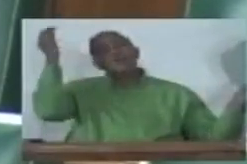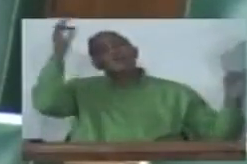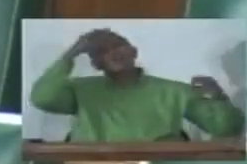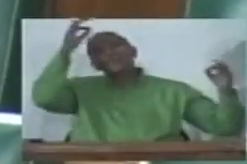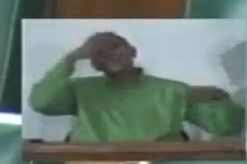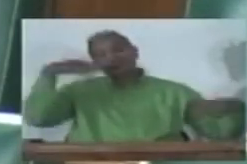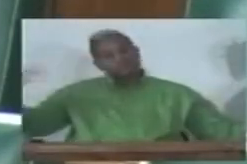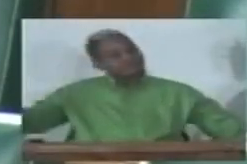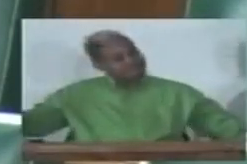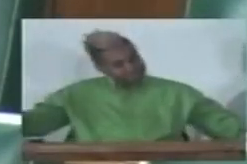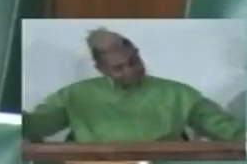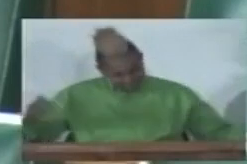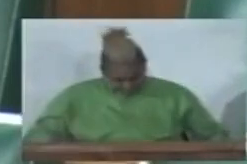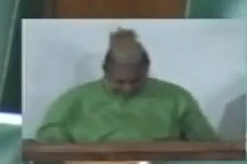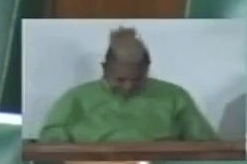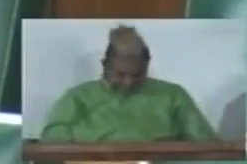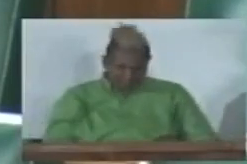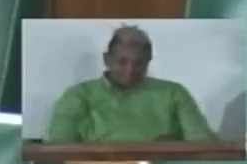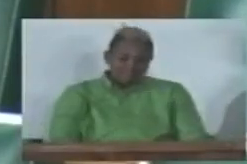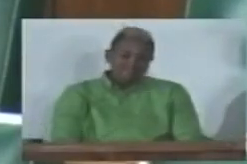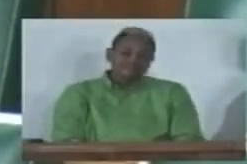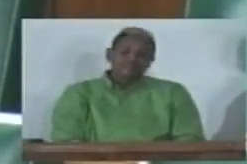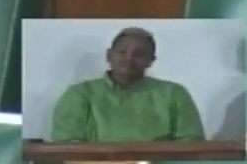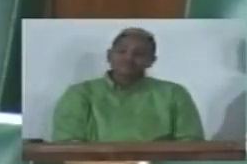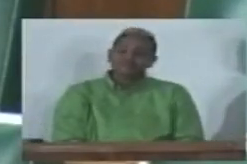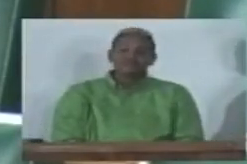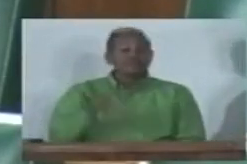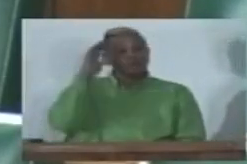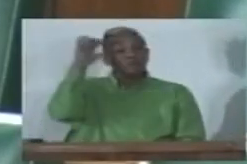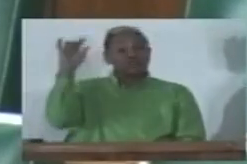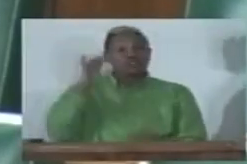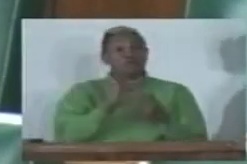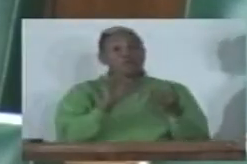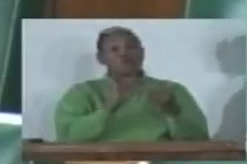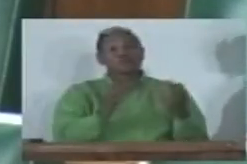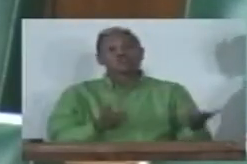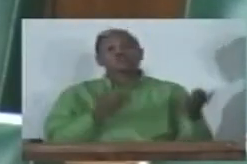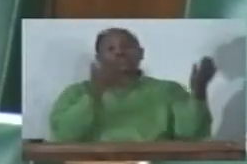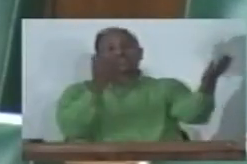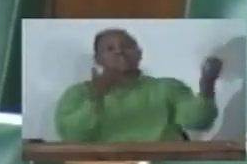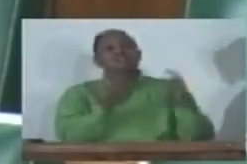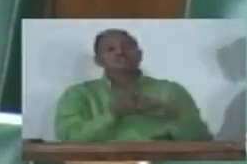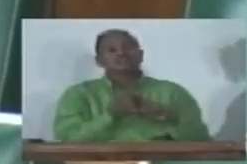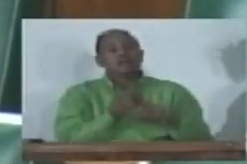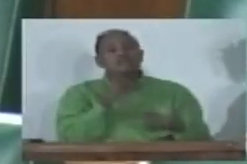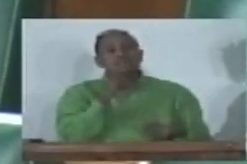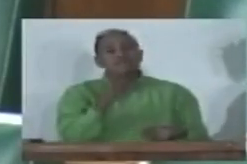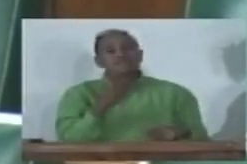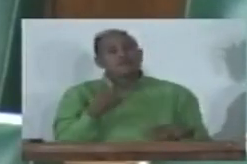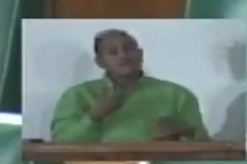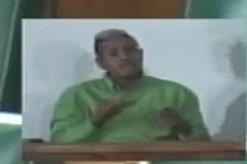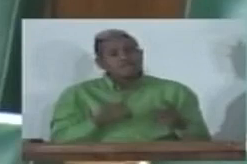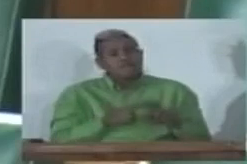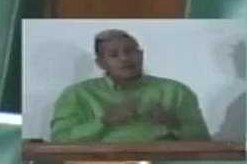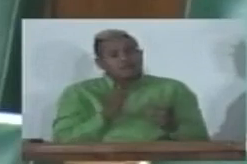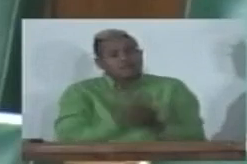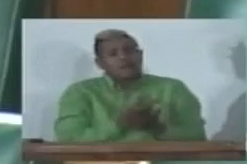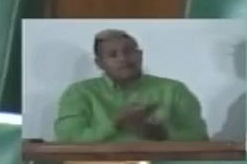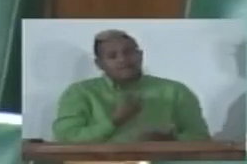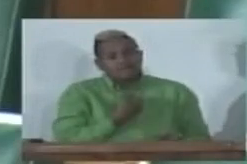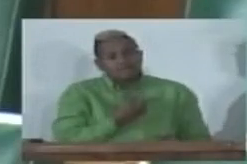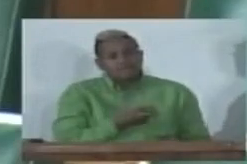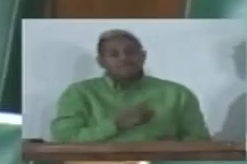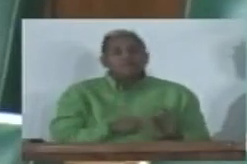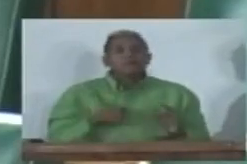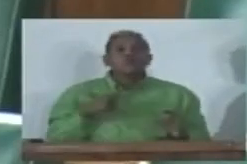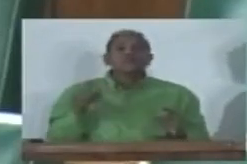President, the motion put forward has merit to it. But we